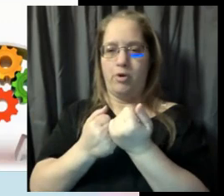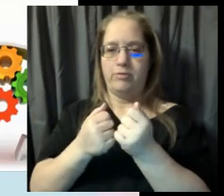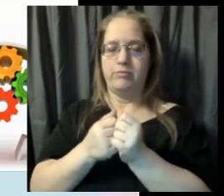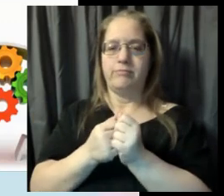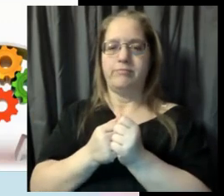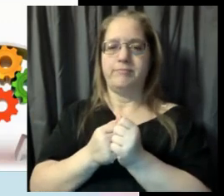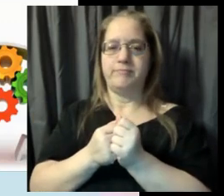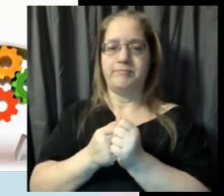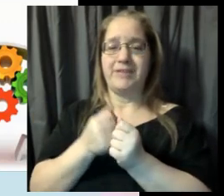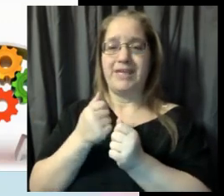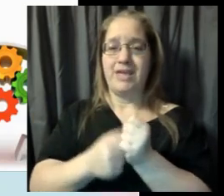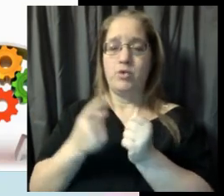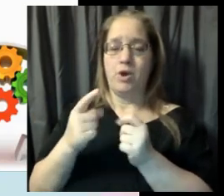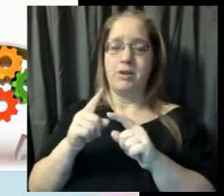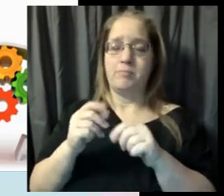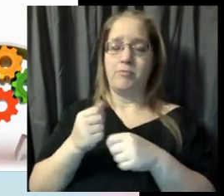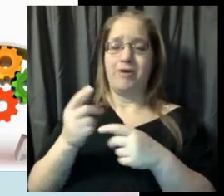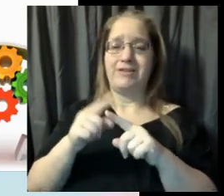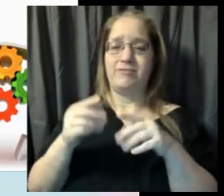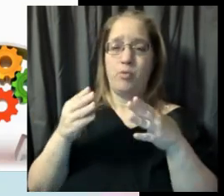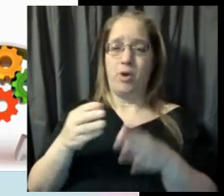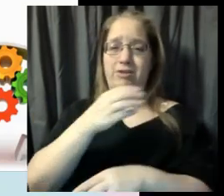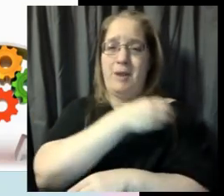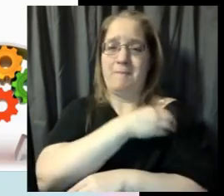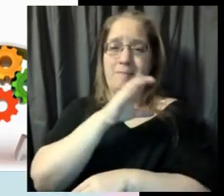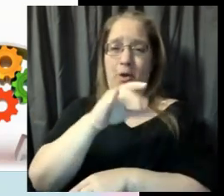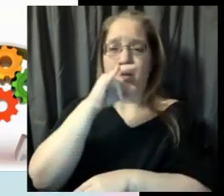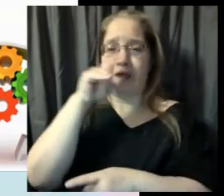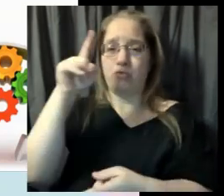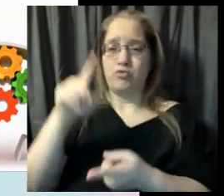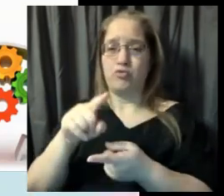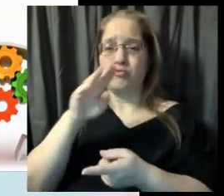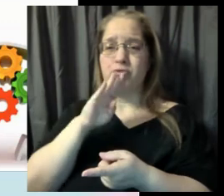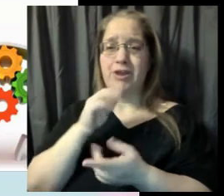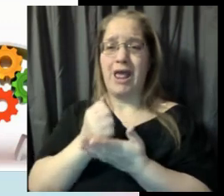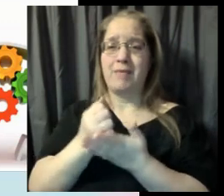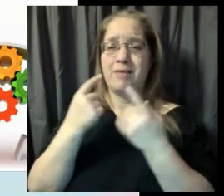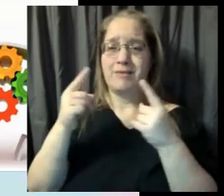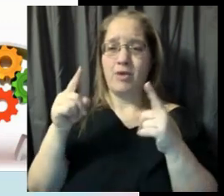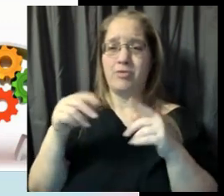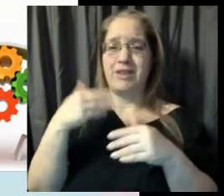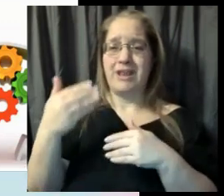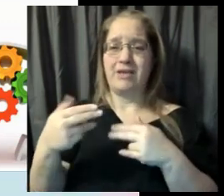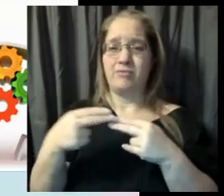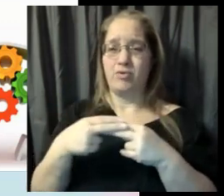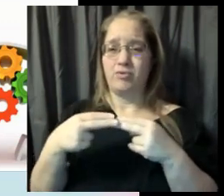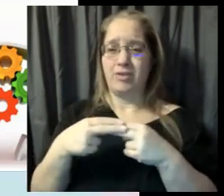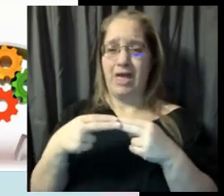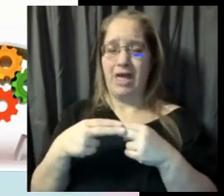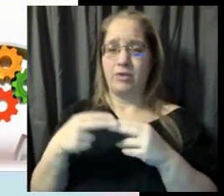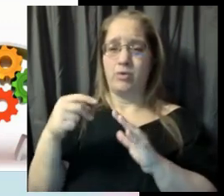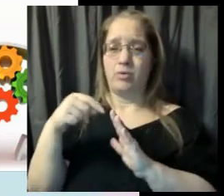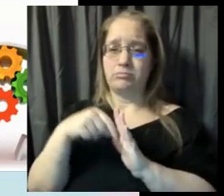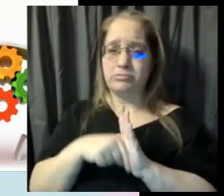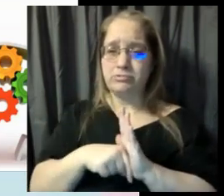different ways to empower your child, reduce frustration, and help them succeed. So in the next few slides, we're going to dive deeper